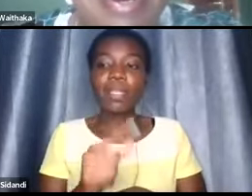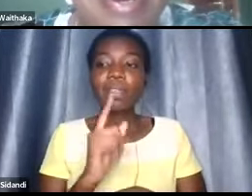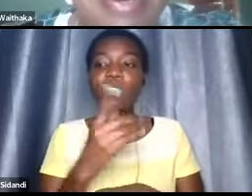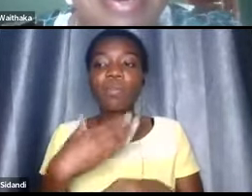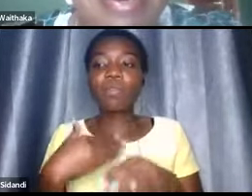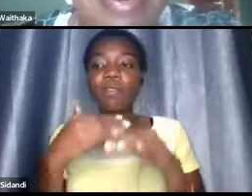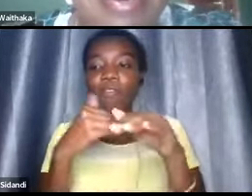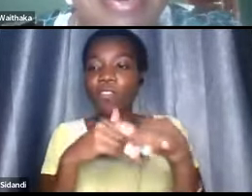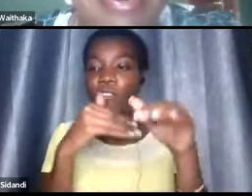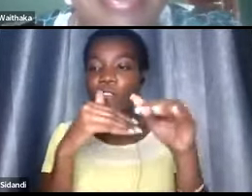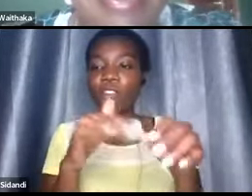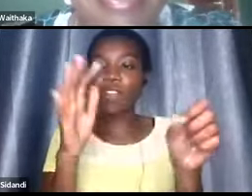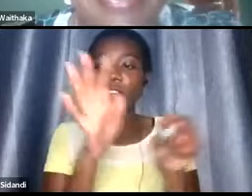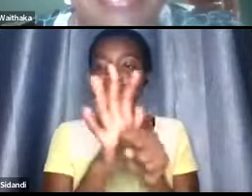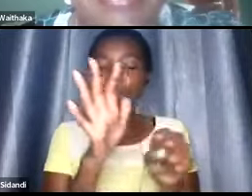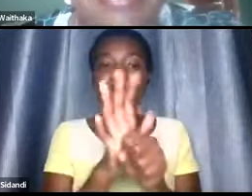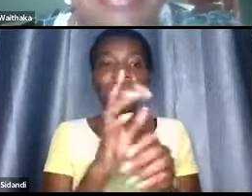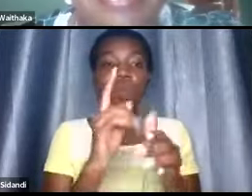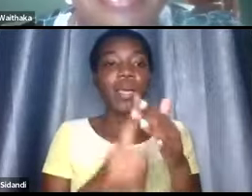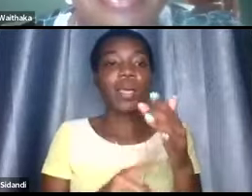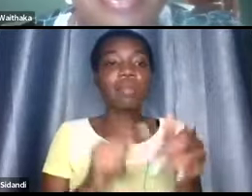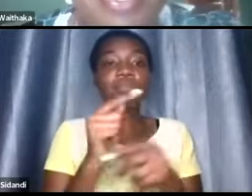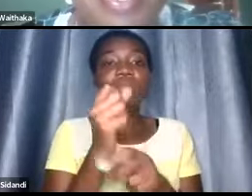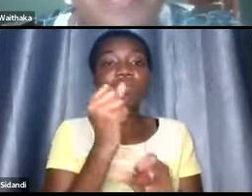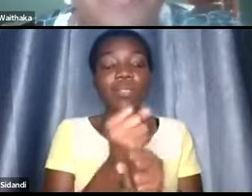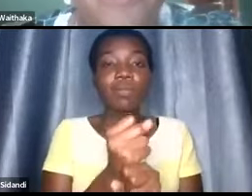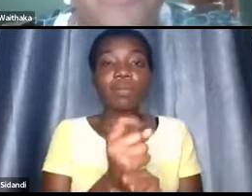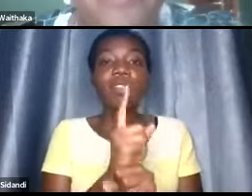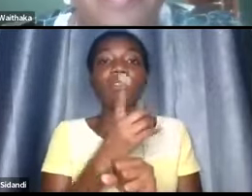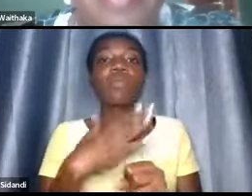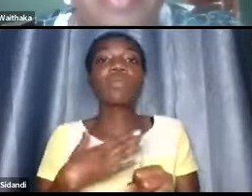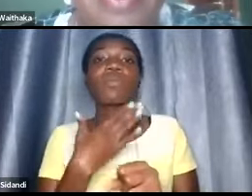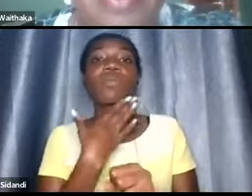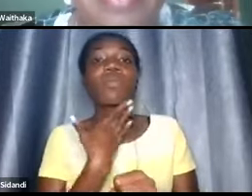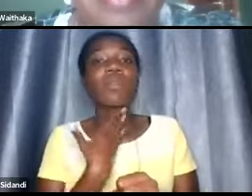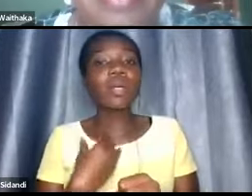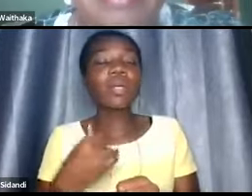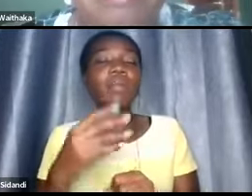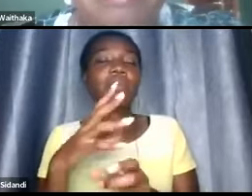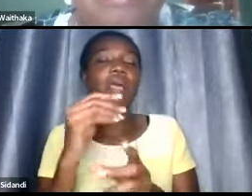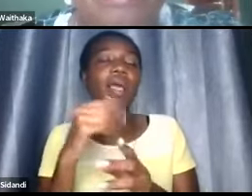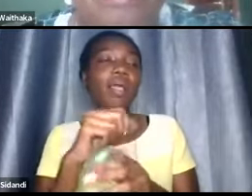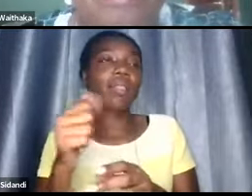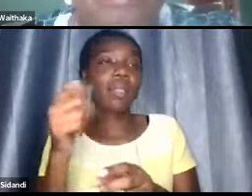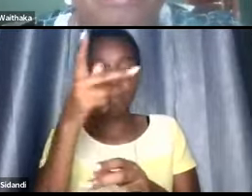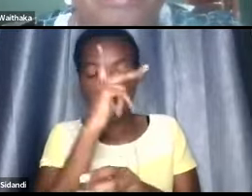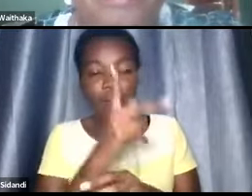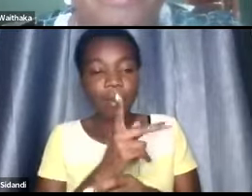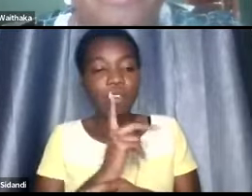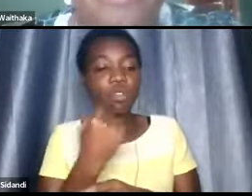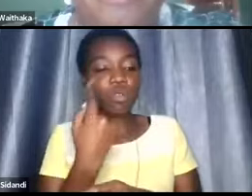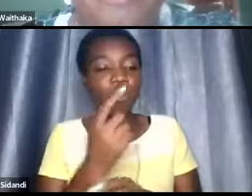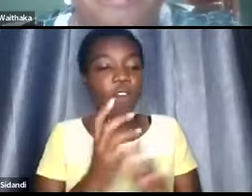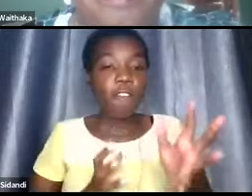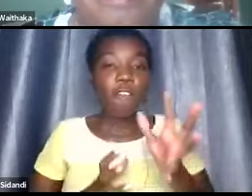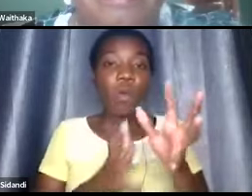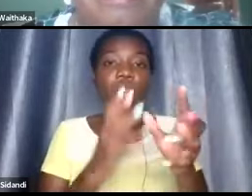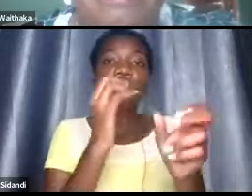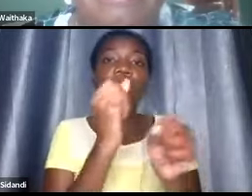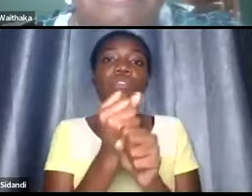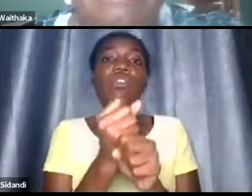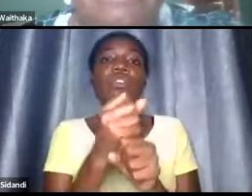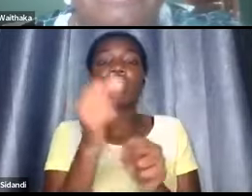lot in what she does. Now, I just wanted to take us back to the other parent who asked about students who are forced to do subjects. And